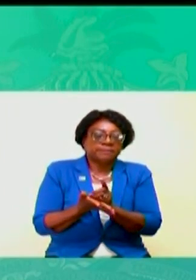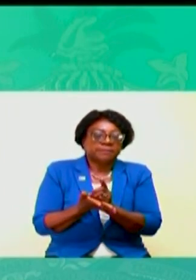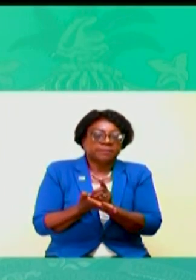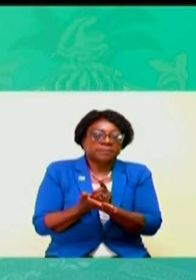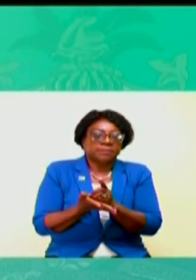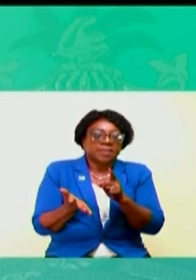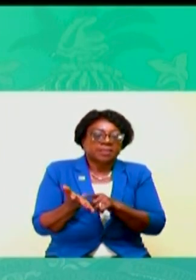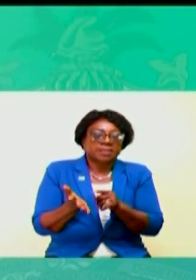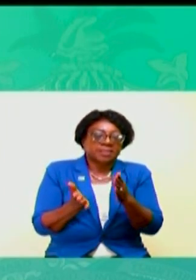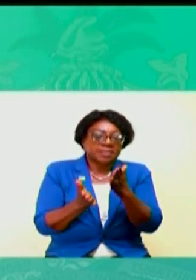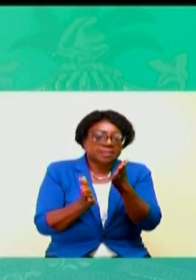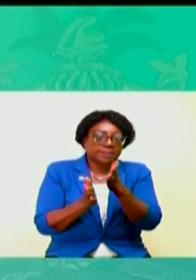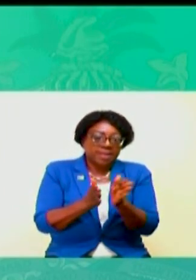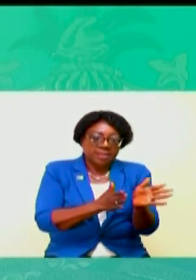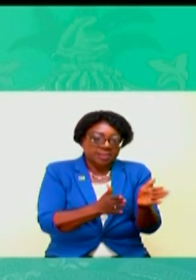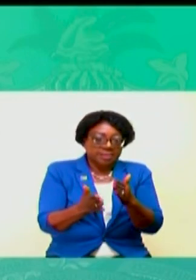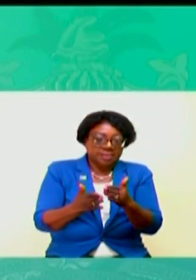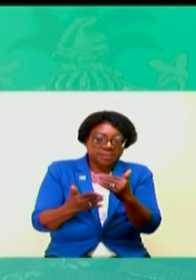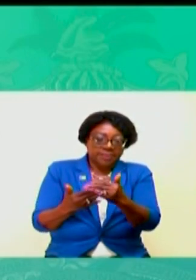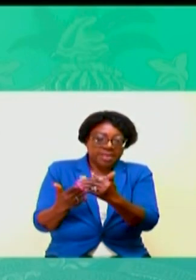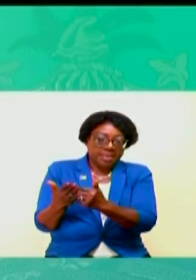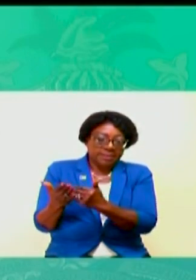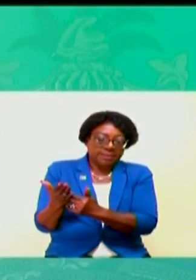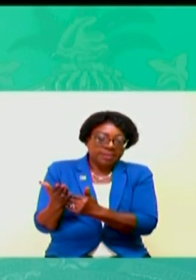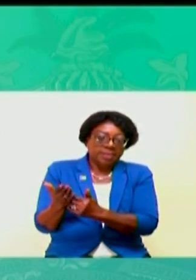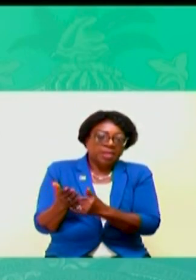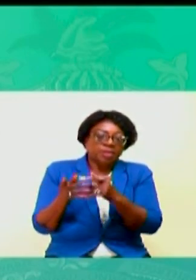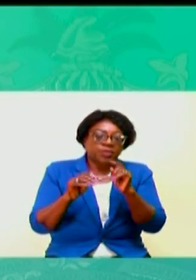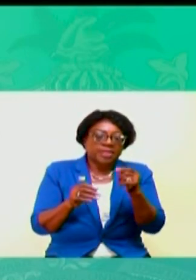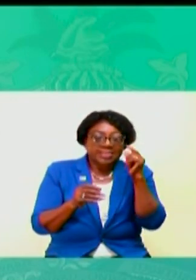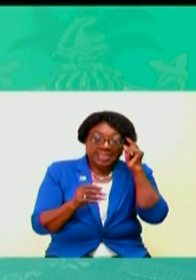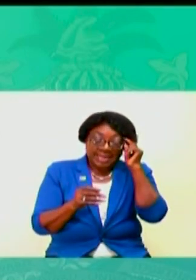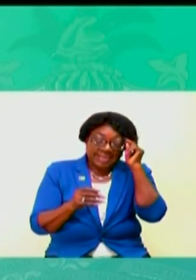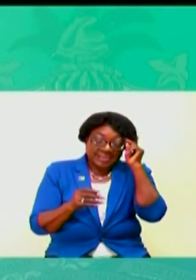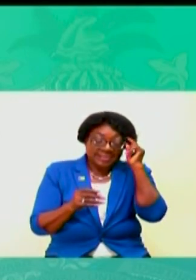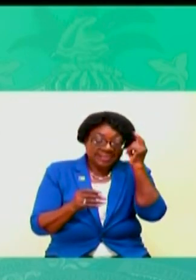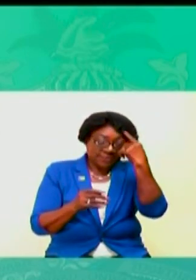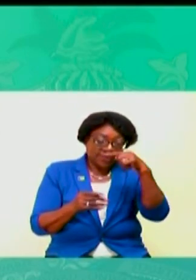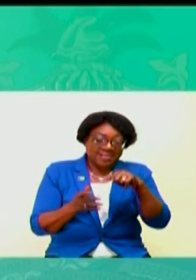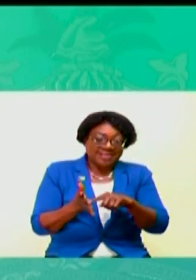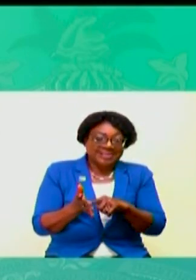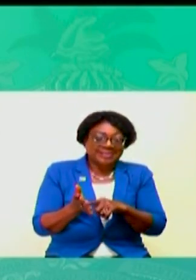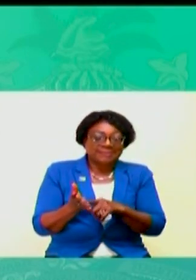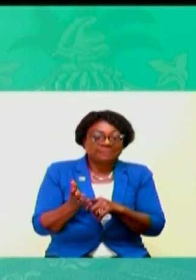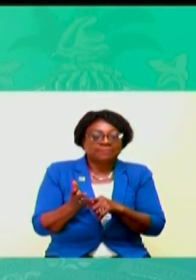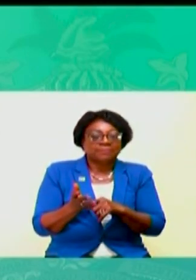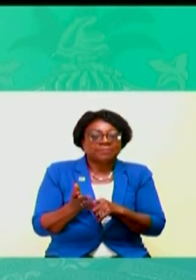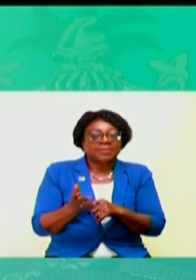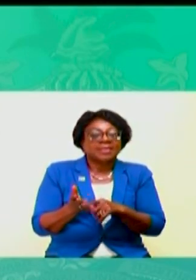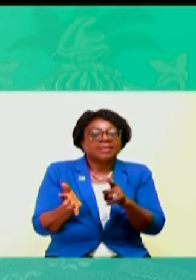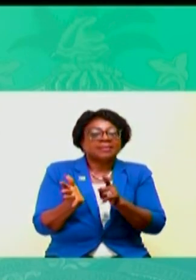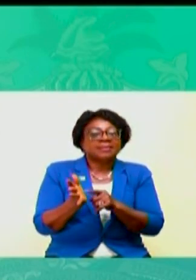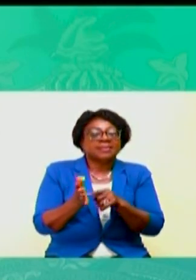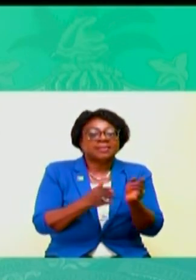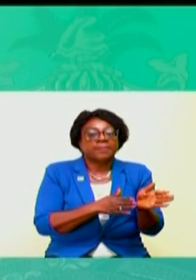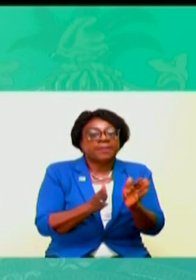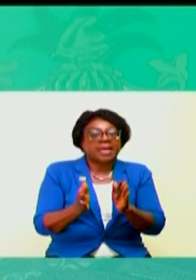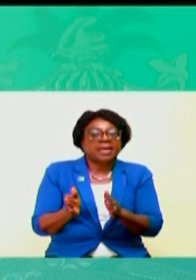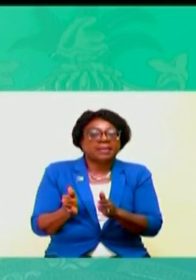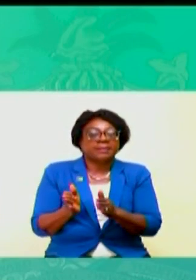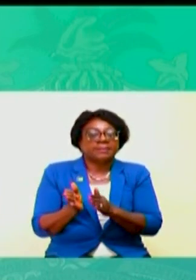this is the plan. That's right, you need your glasses for this. Even I have one glass and I can't see this. This is the plan, Mr. Deputy